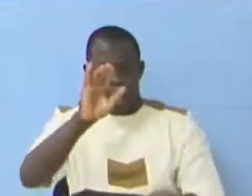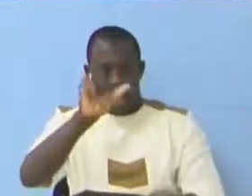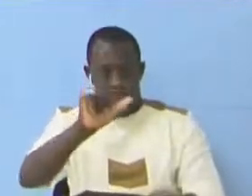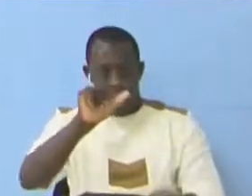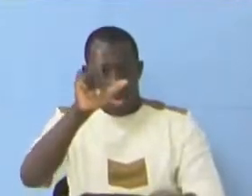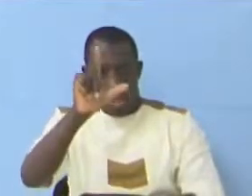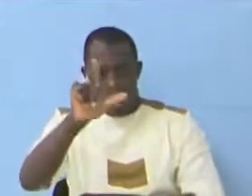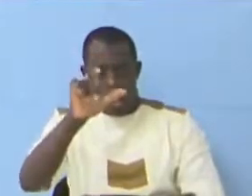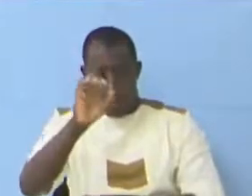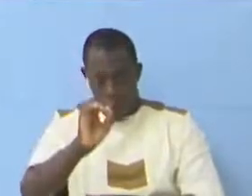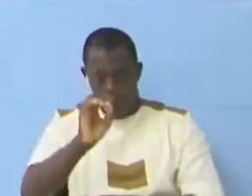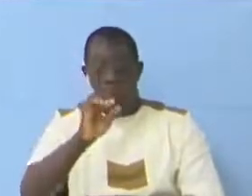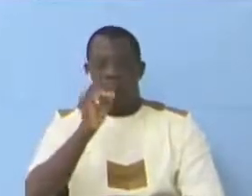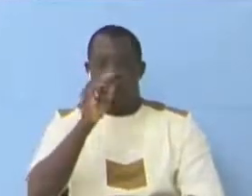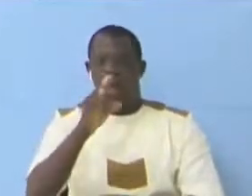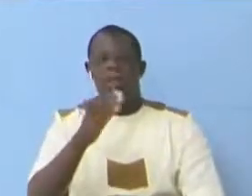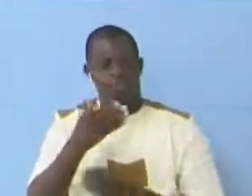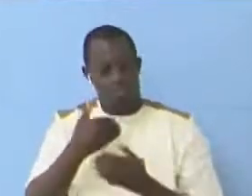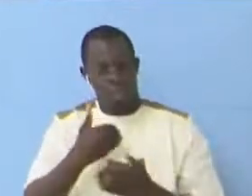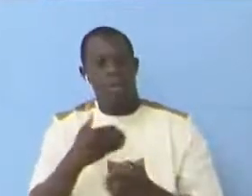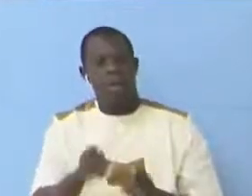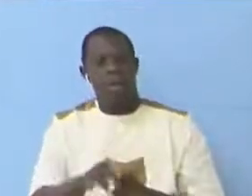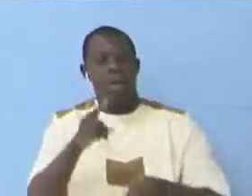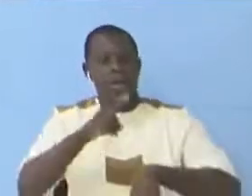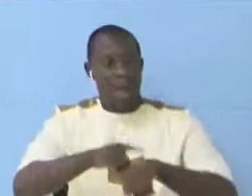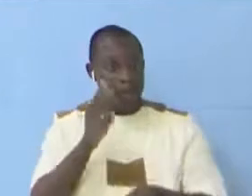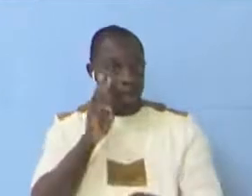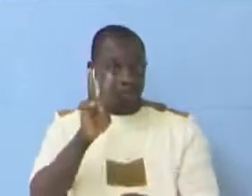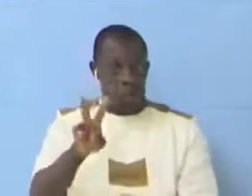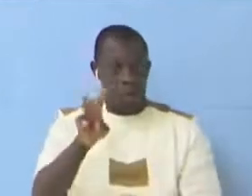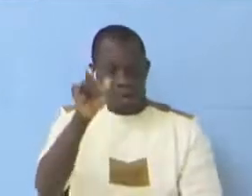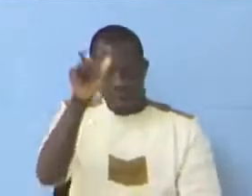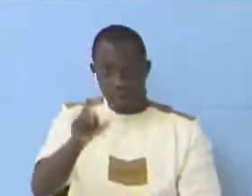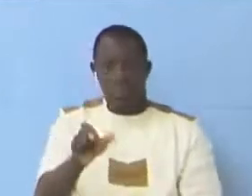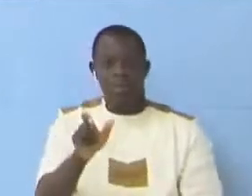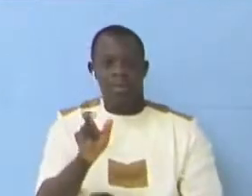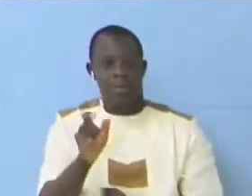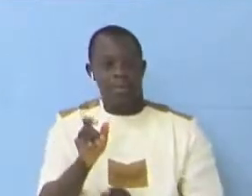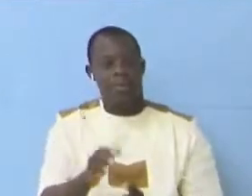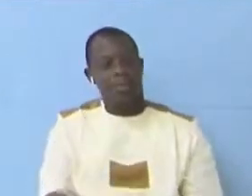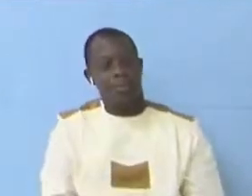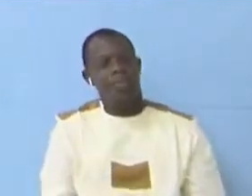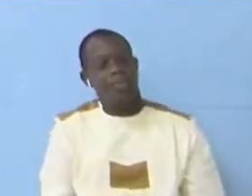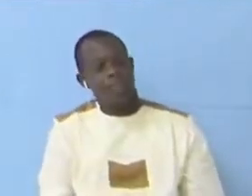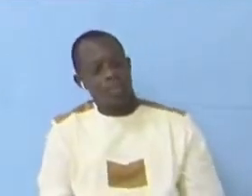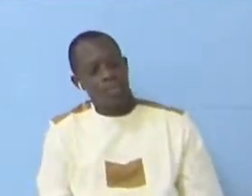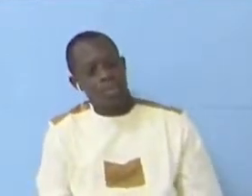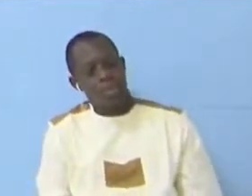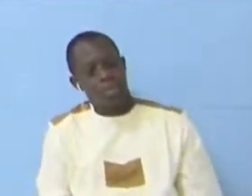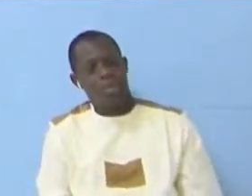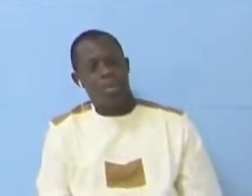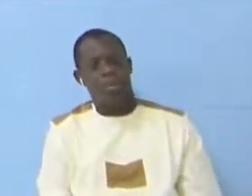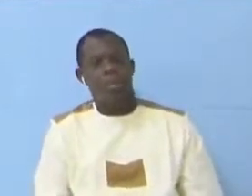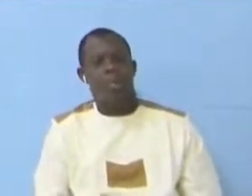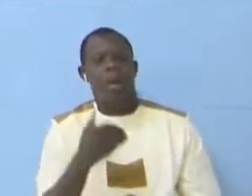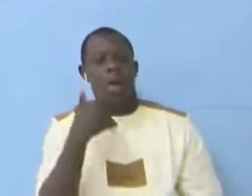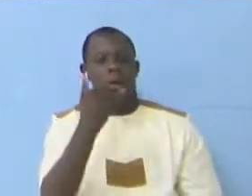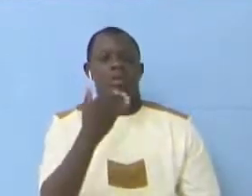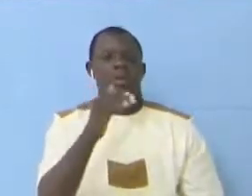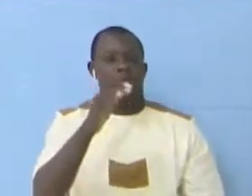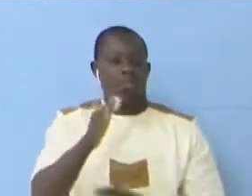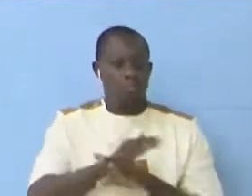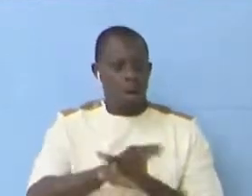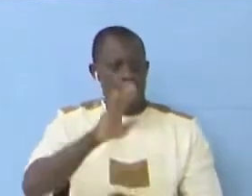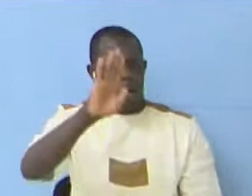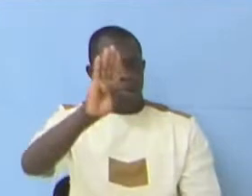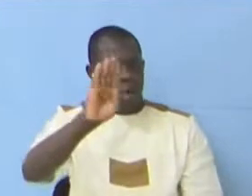saw him, At the time I saw him. ci waxtu wi ma ko At the gisee. time I saw him. okay. Did Balo tell you